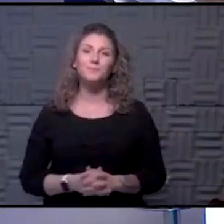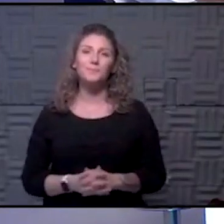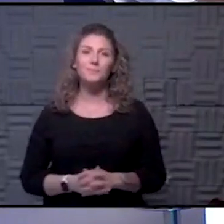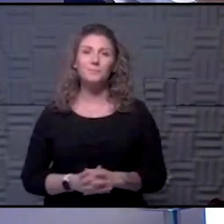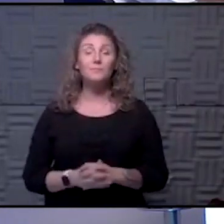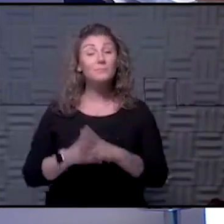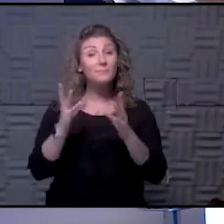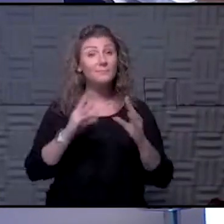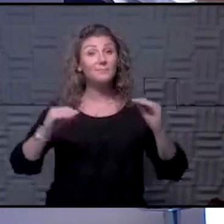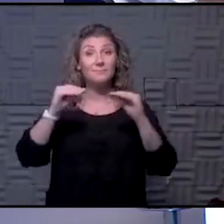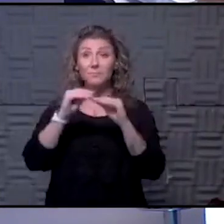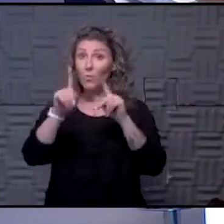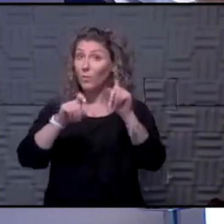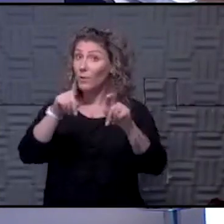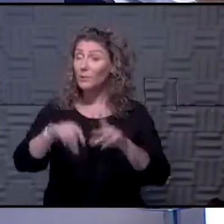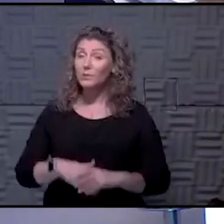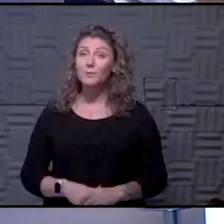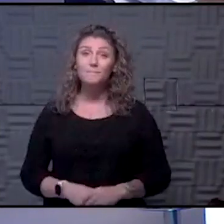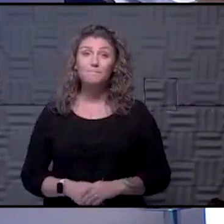Are there more questions?